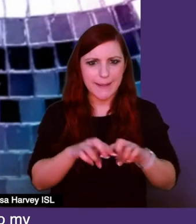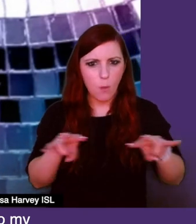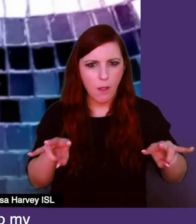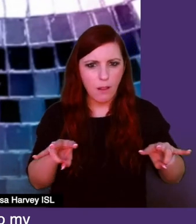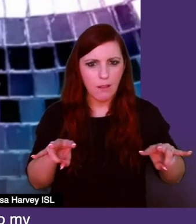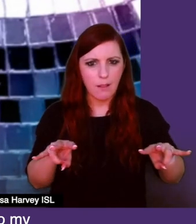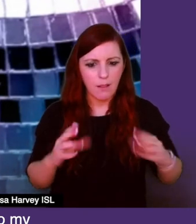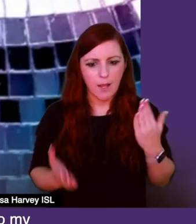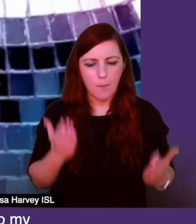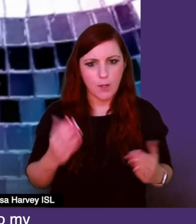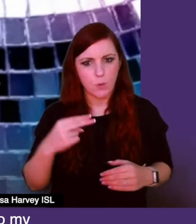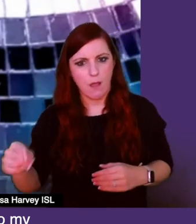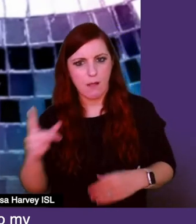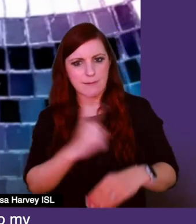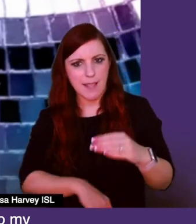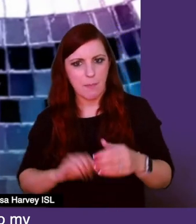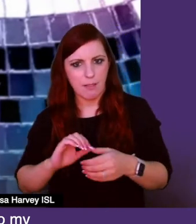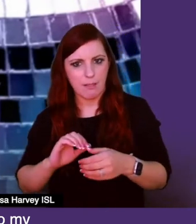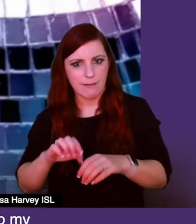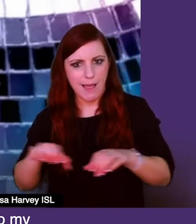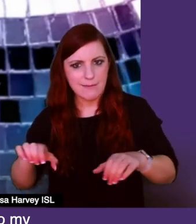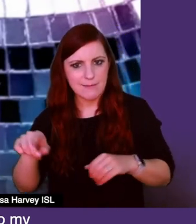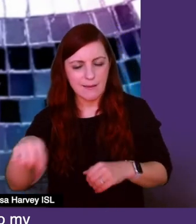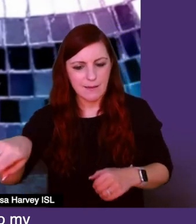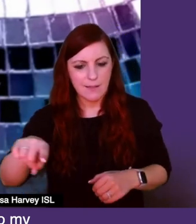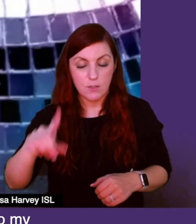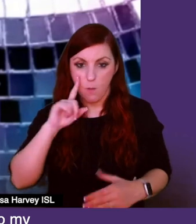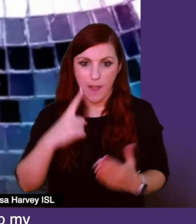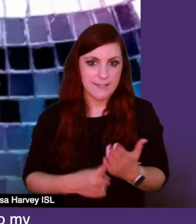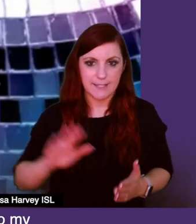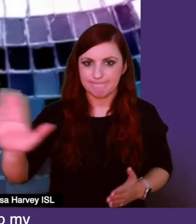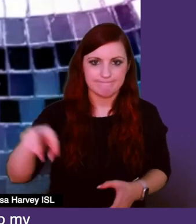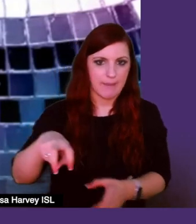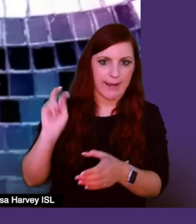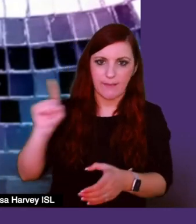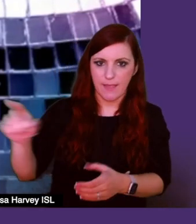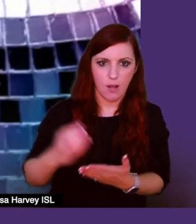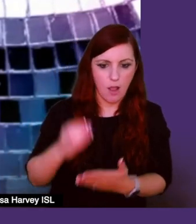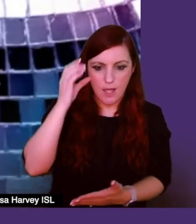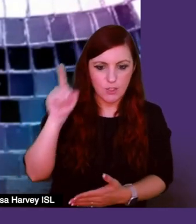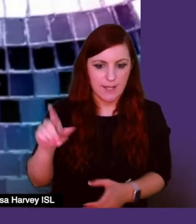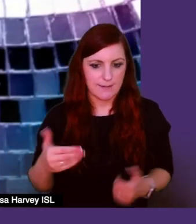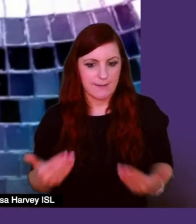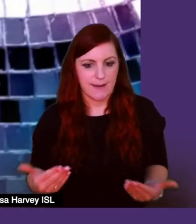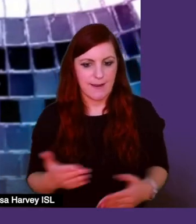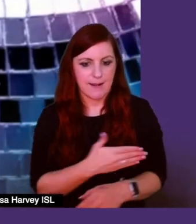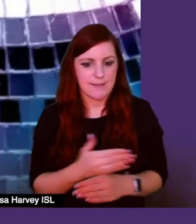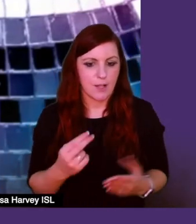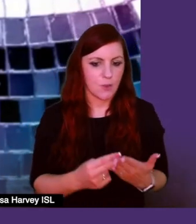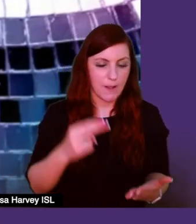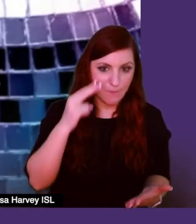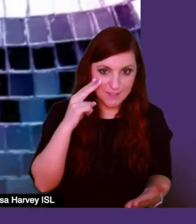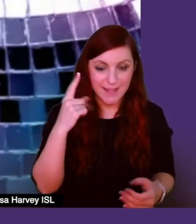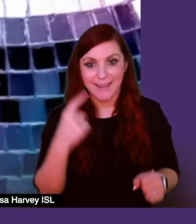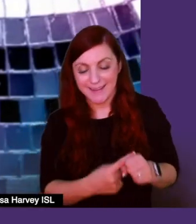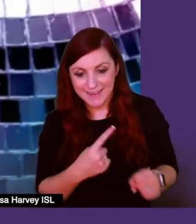equally compared to my non-disabled counterparts. So I made that decision to leave. And yeah, I started